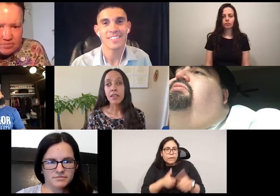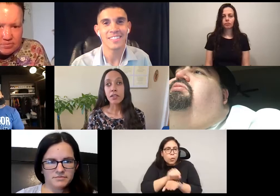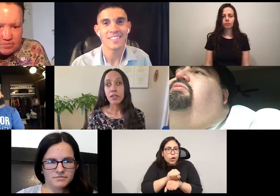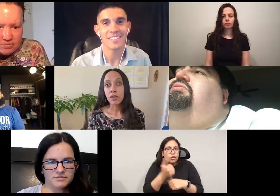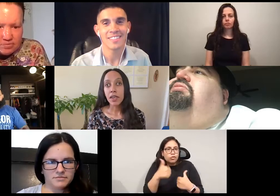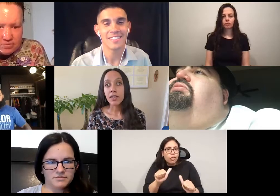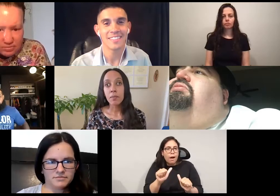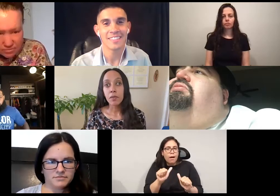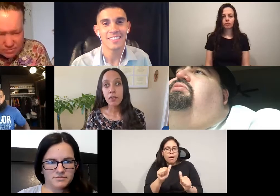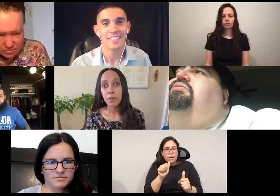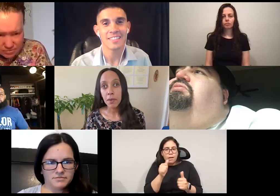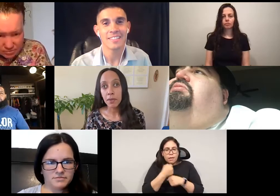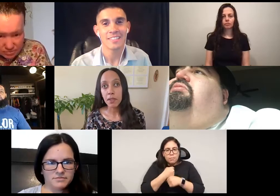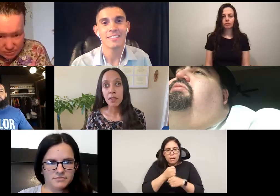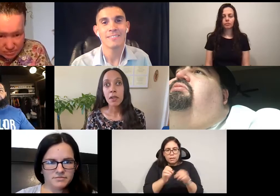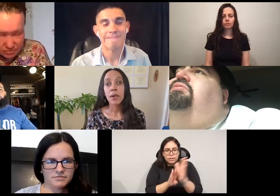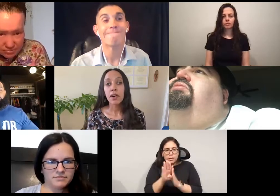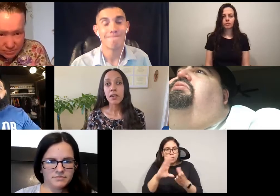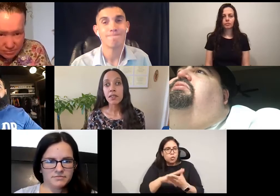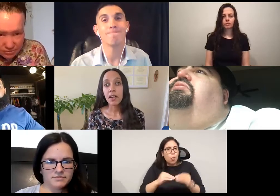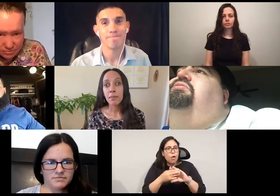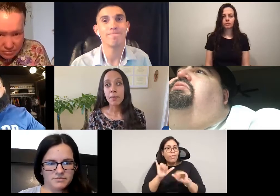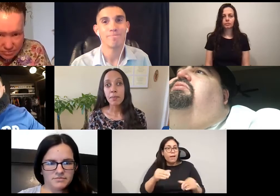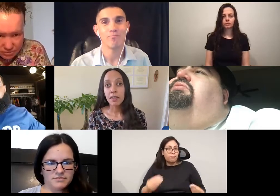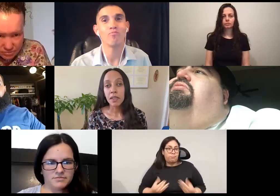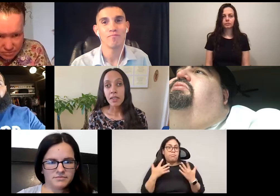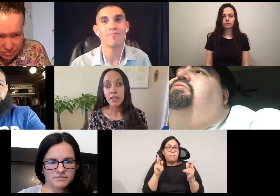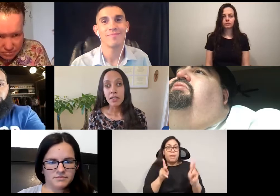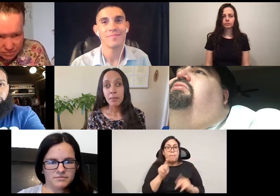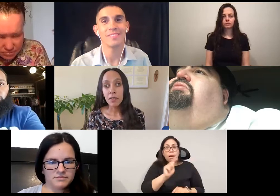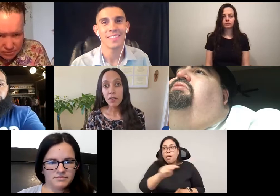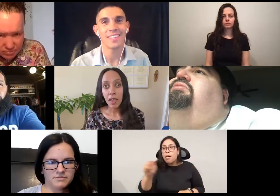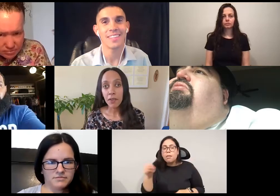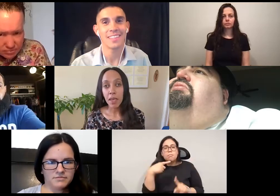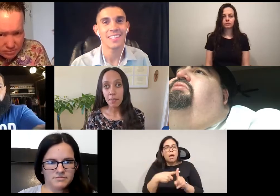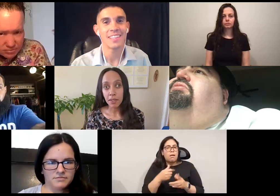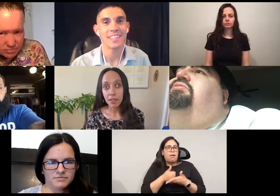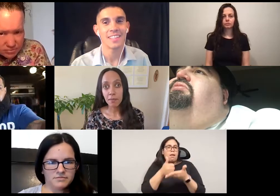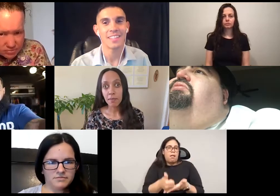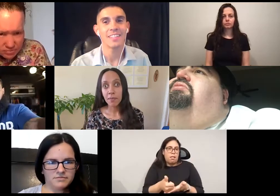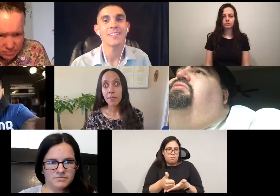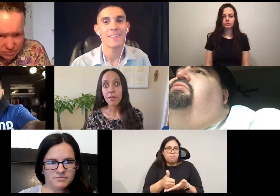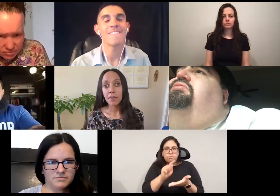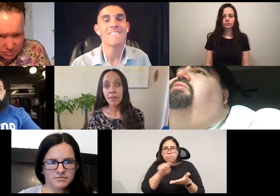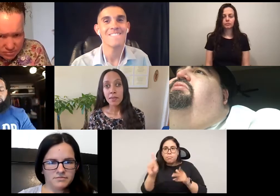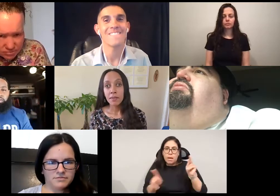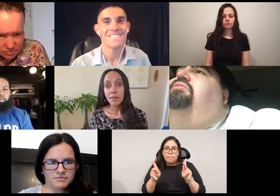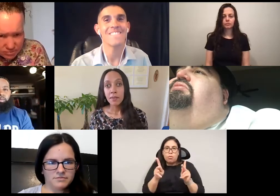crafting stories that move people, but also help people move away from ableism.